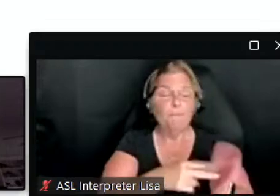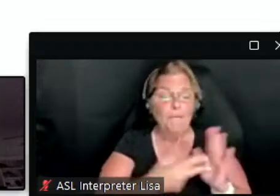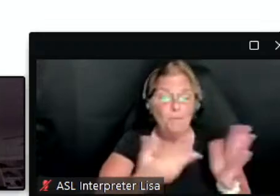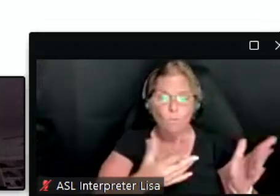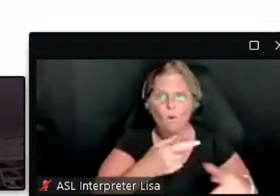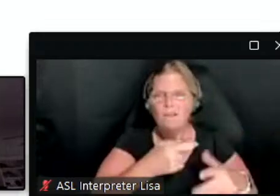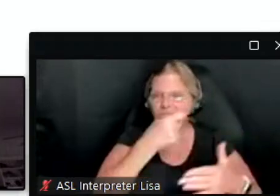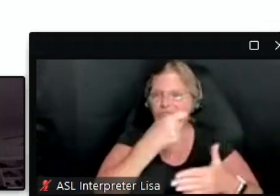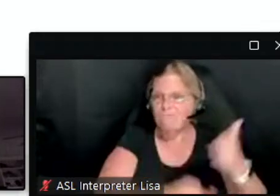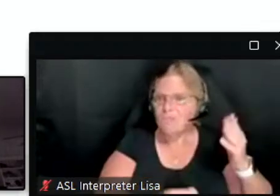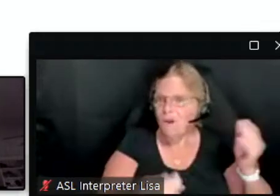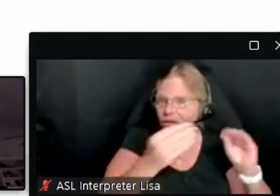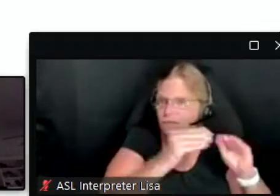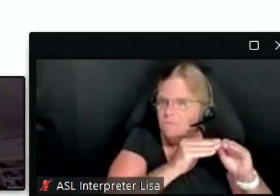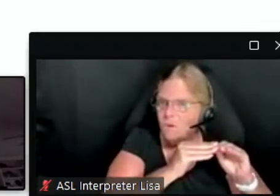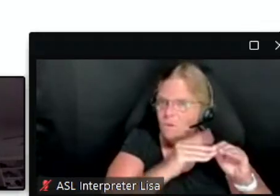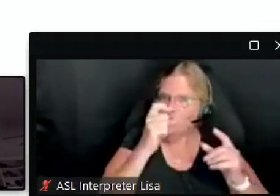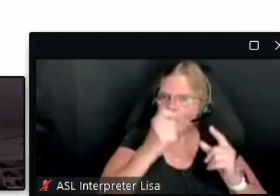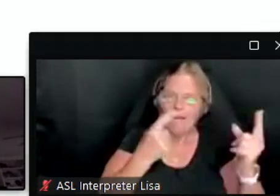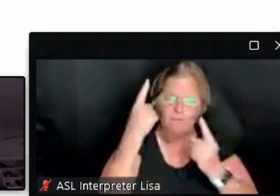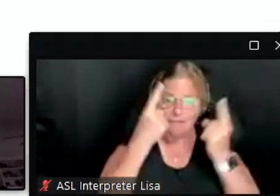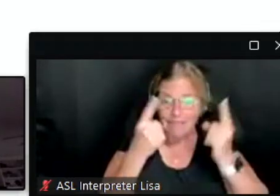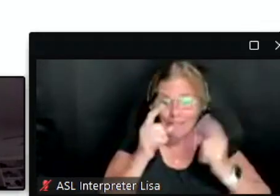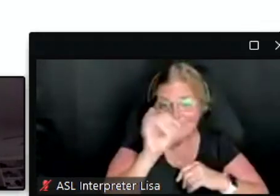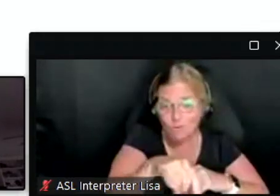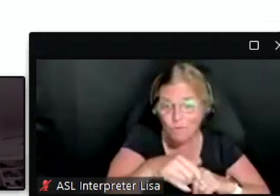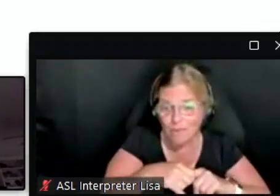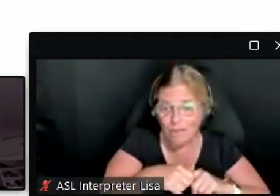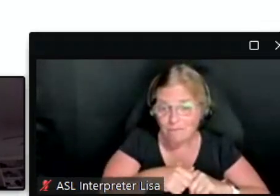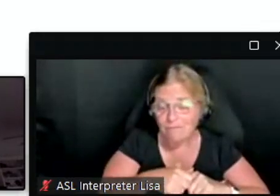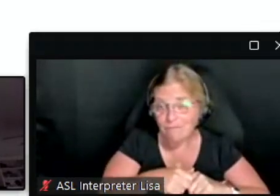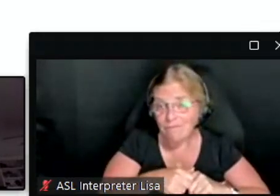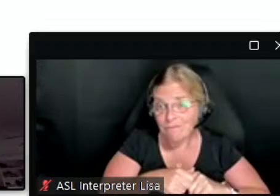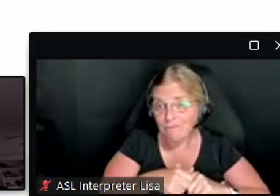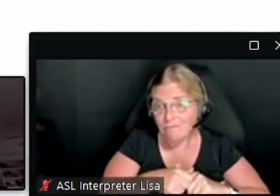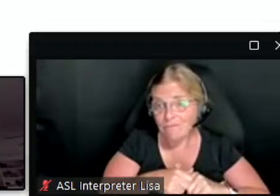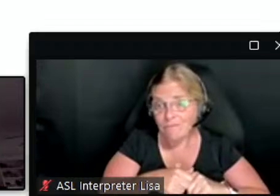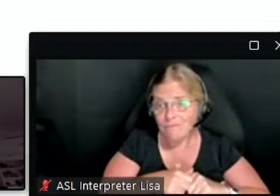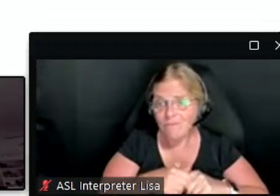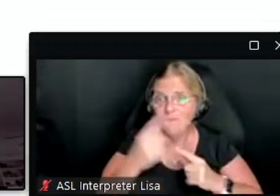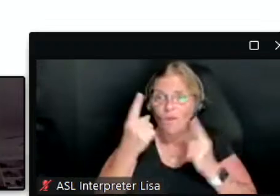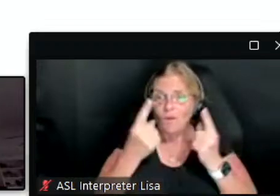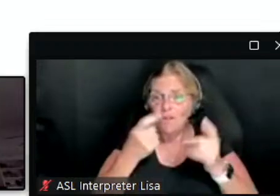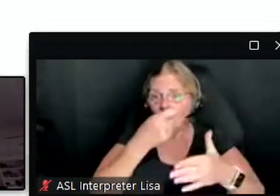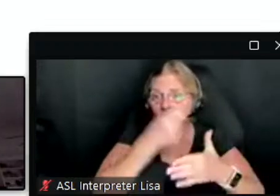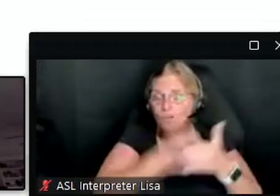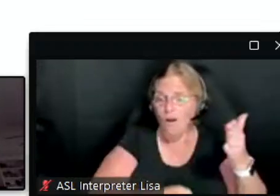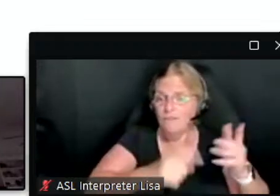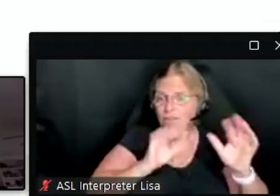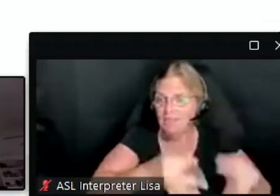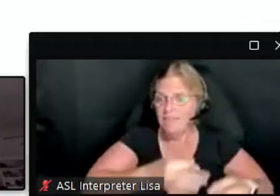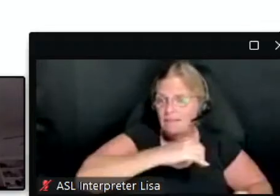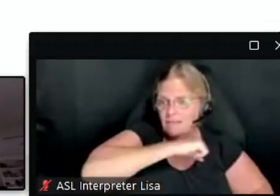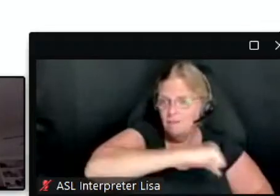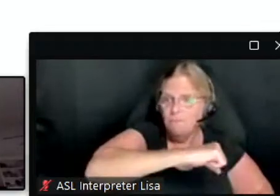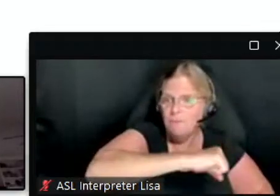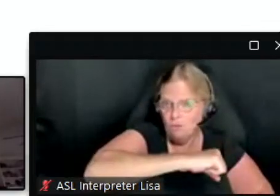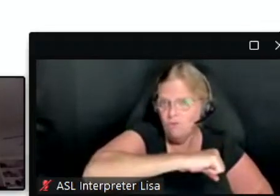to be cognizant of the fact that that cost is a barrier in some